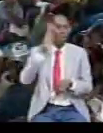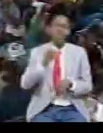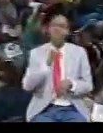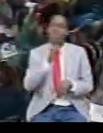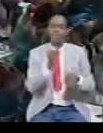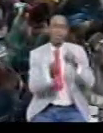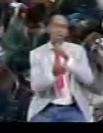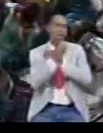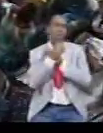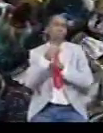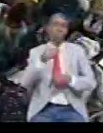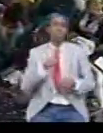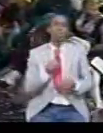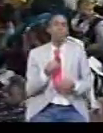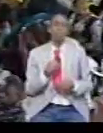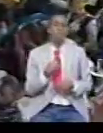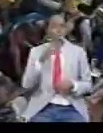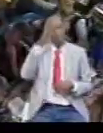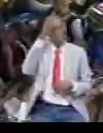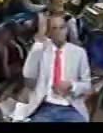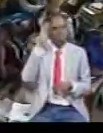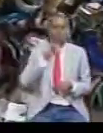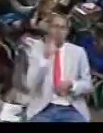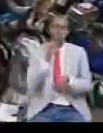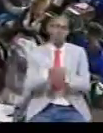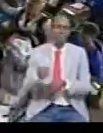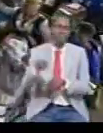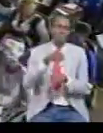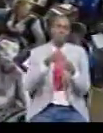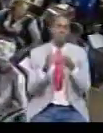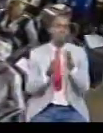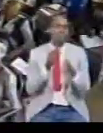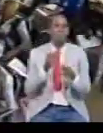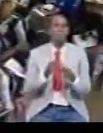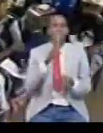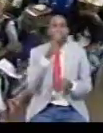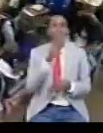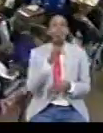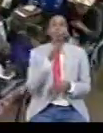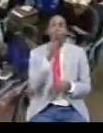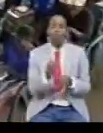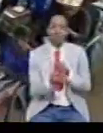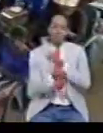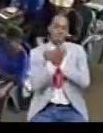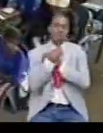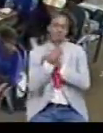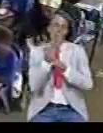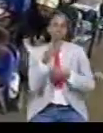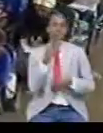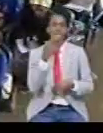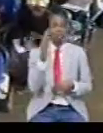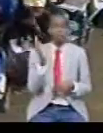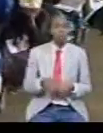Satan will not conquer you. Be not overcome of evil, but